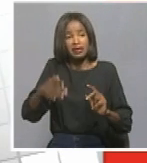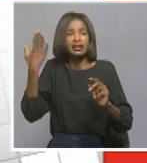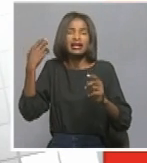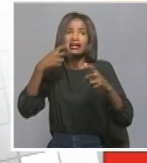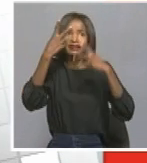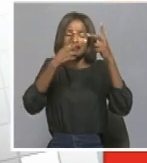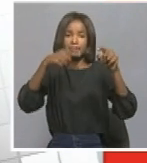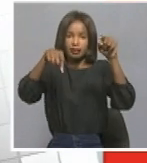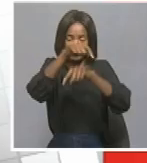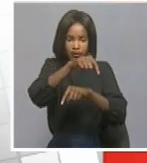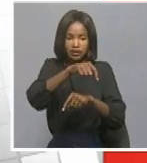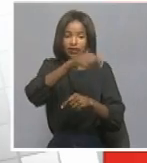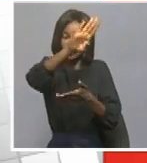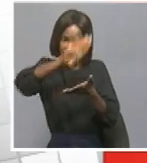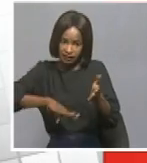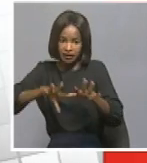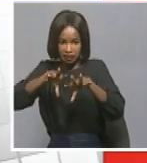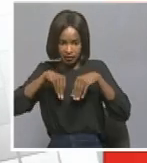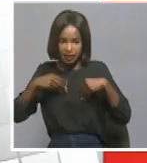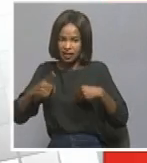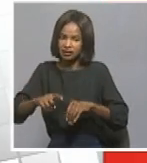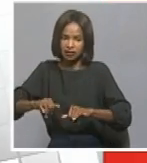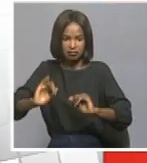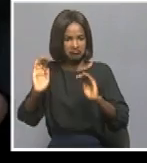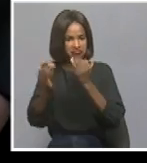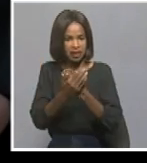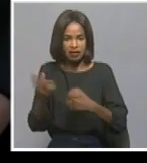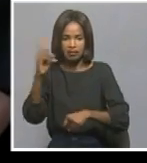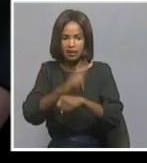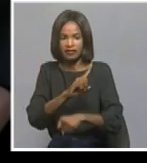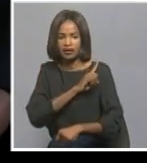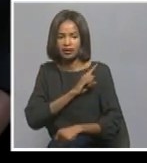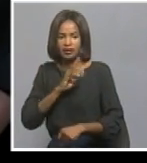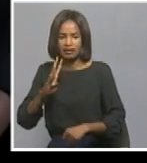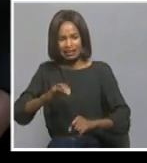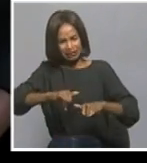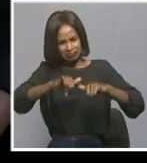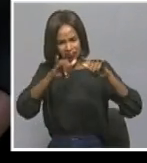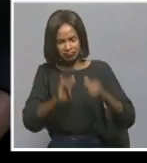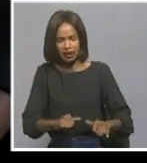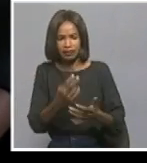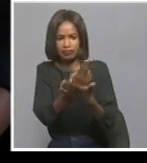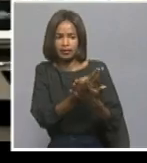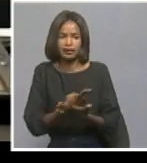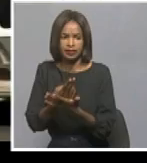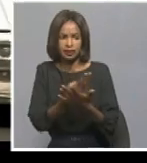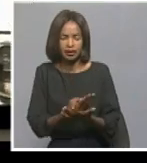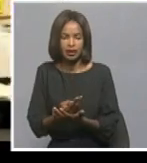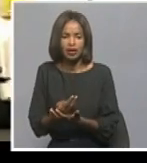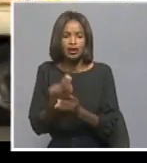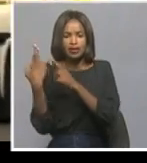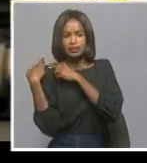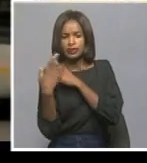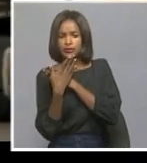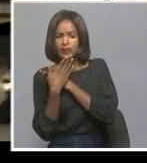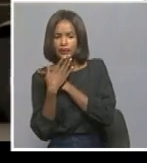to the mandatory quarantine. The quarantine is handled by the Ministry of Health and Social Services. So